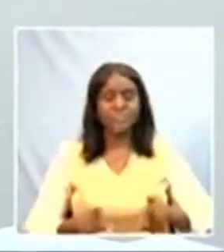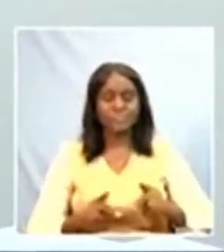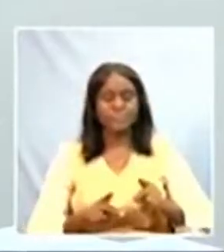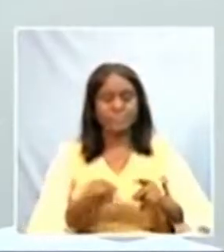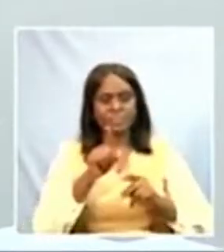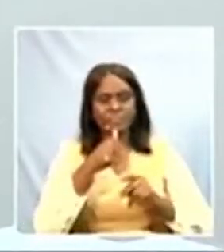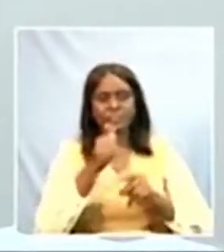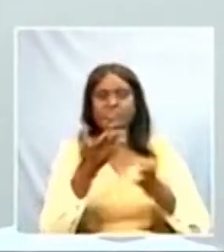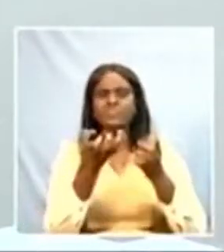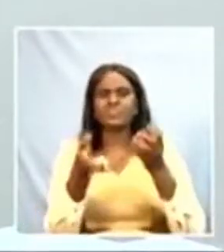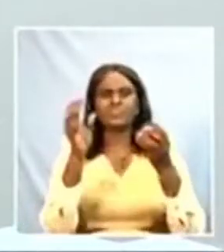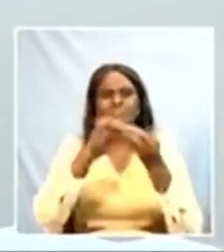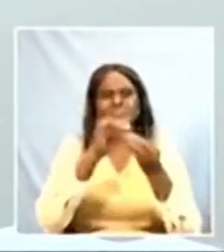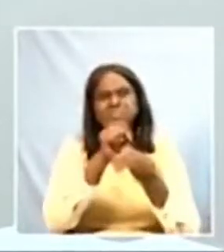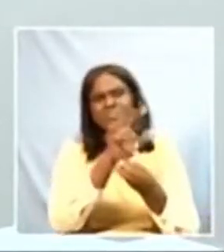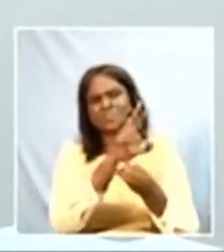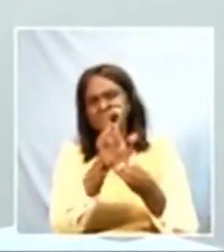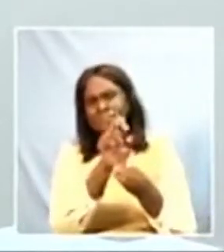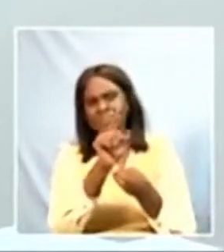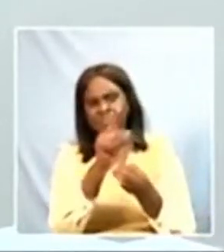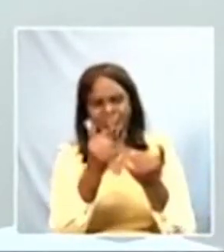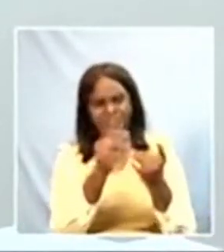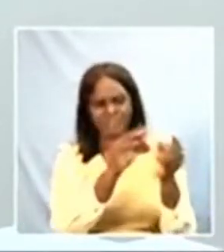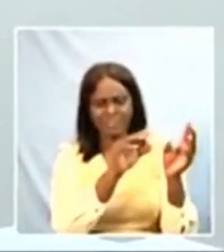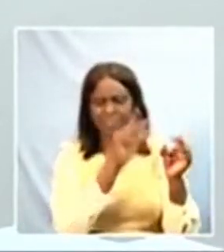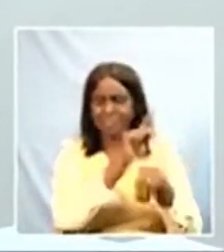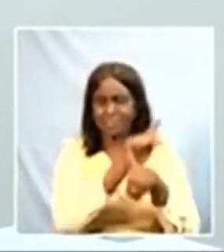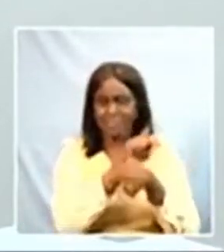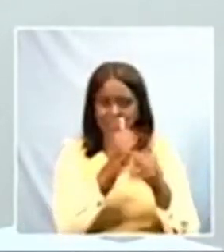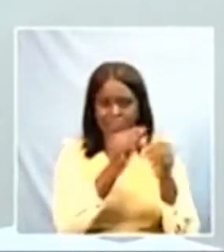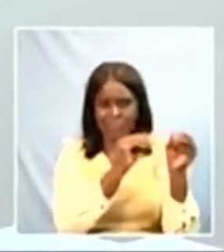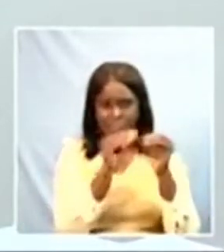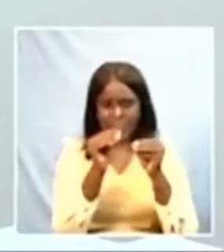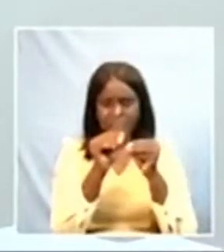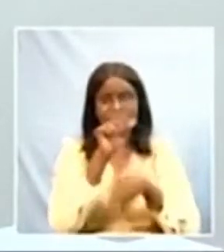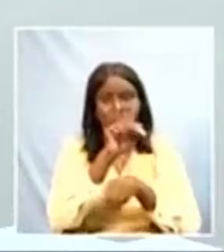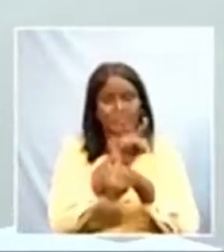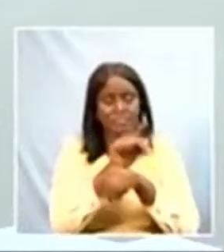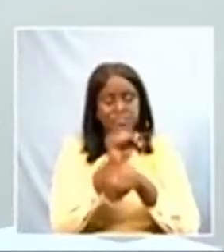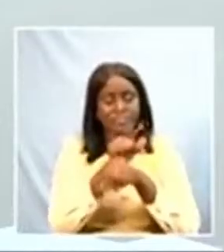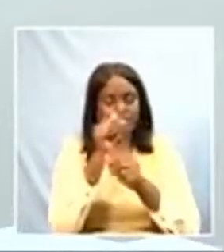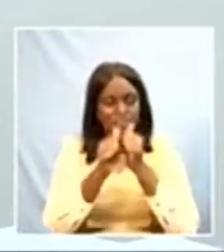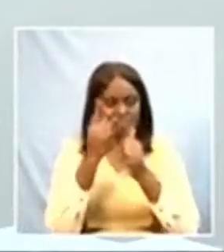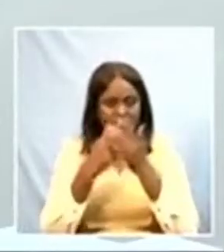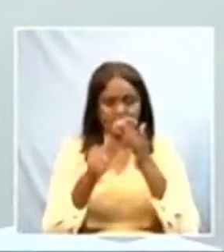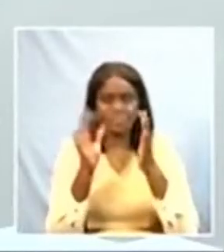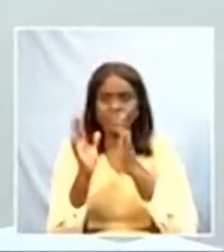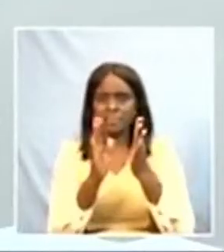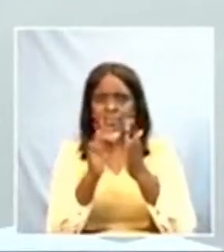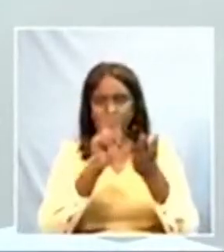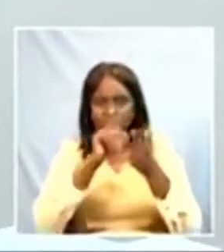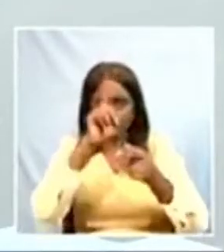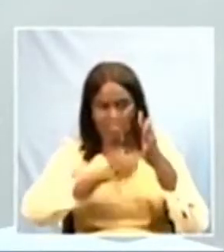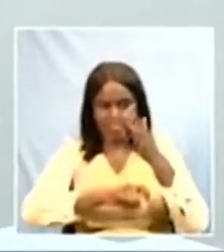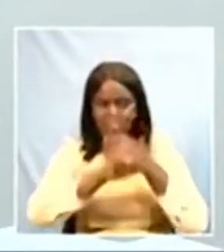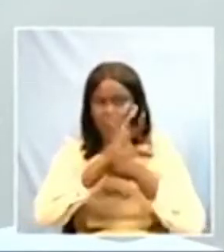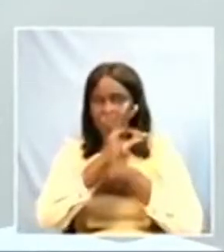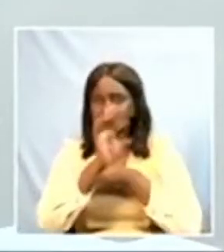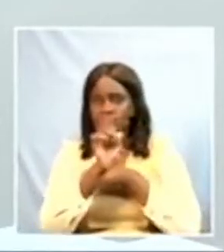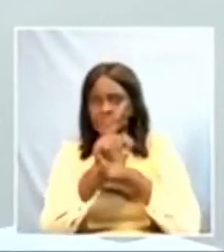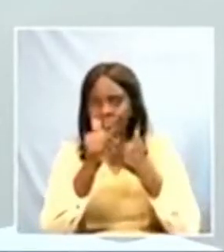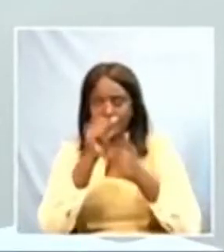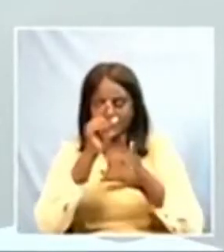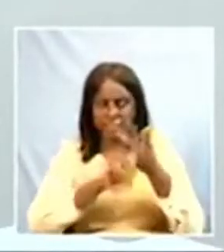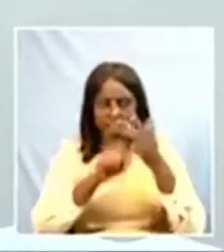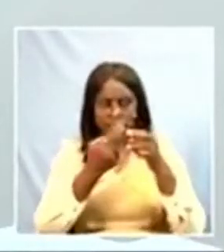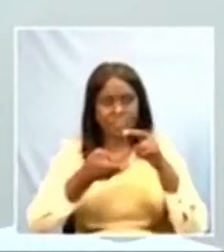you want to add the 300 so that the project now moves to a project which was supposed to cost 900. It is now